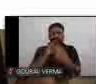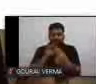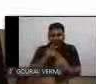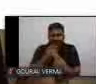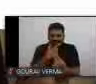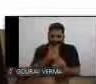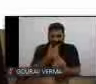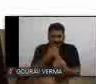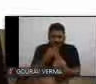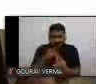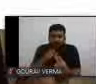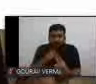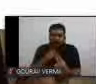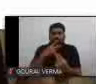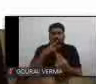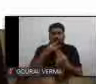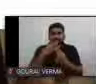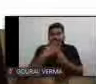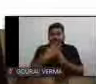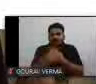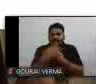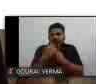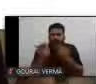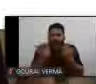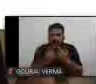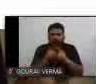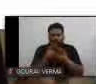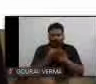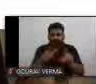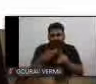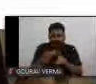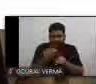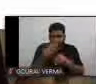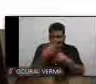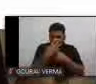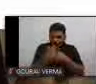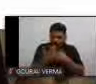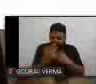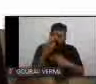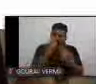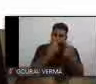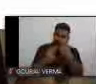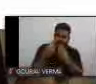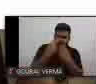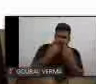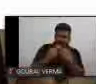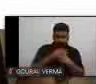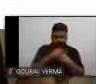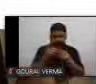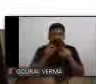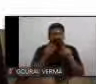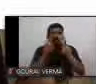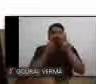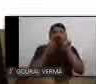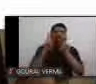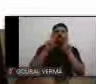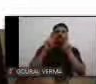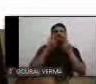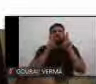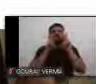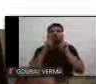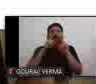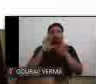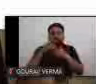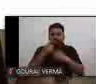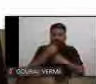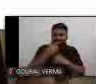is visual imitation of the child. How the child is doing the imitation, observe kar rahe hai, fixate kar rahe hai, aur uske baad wo smile